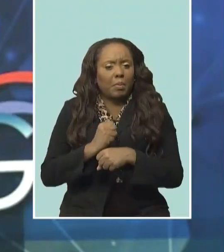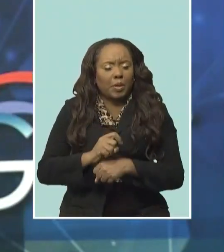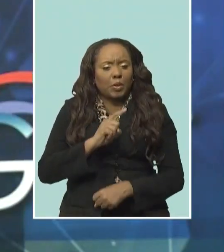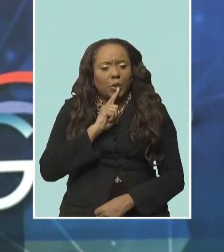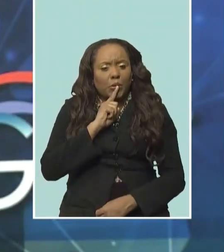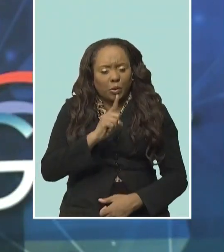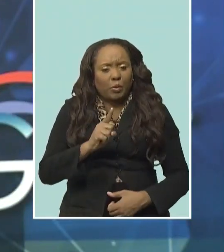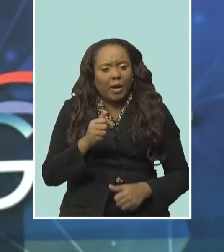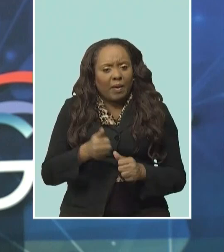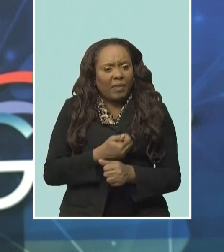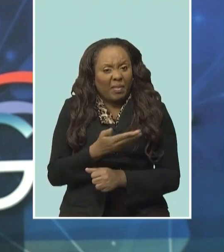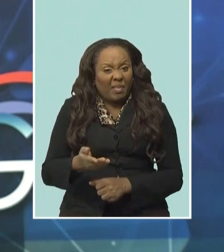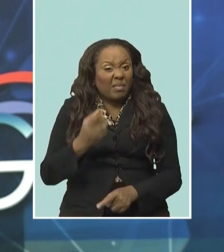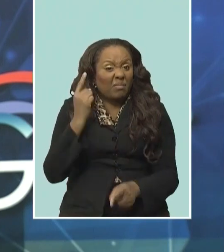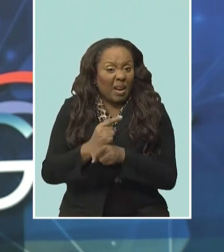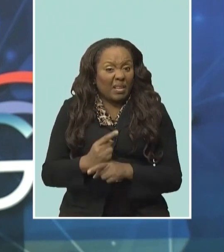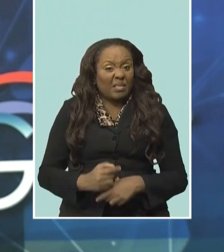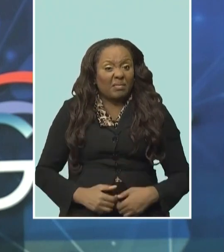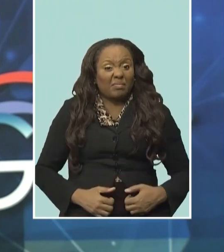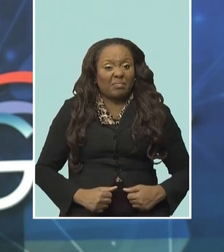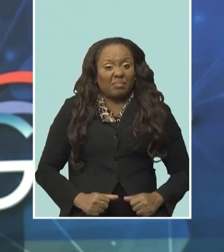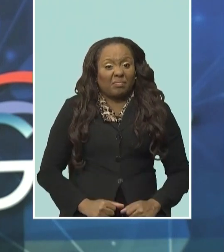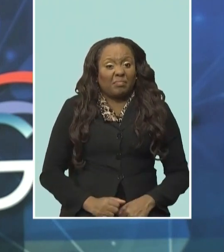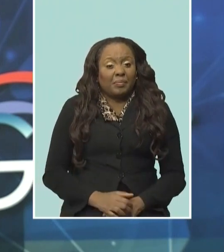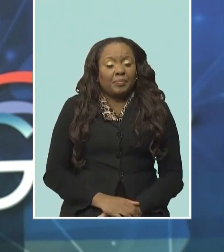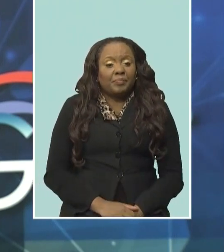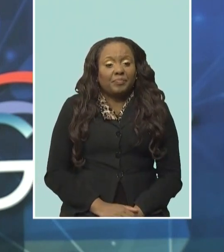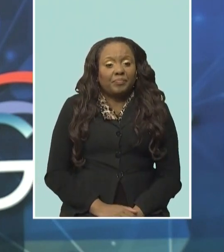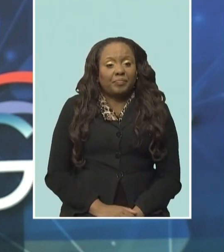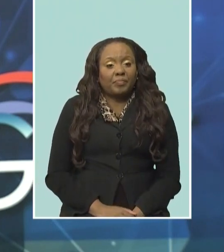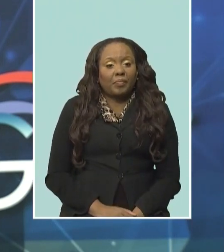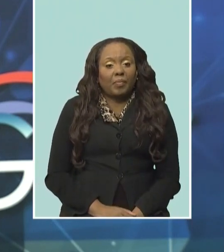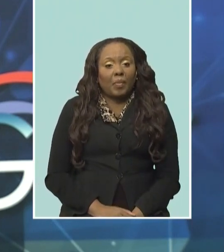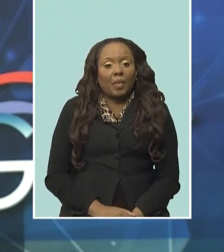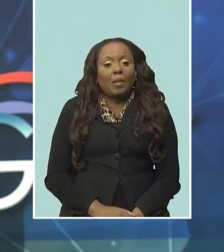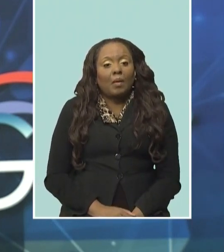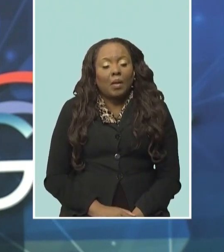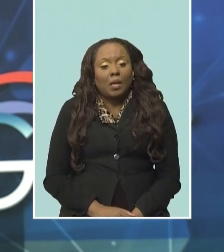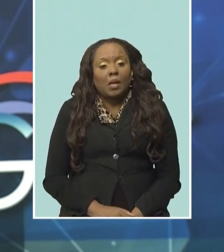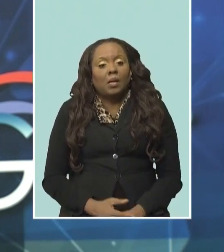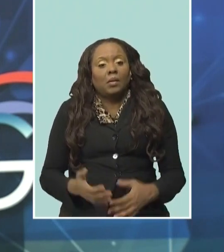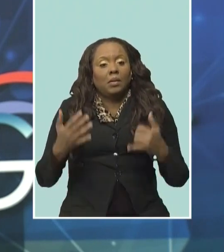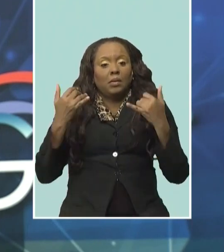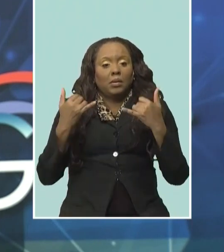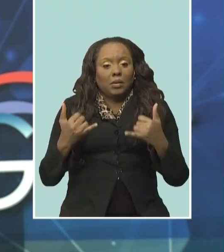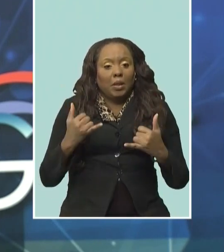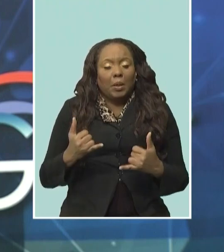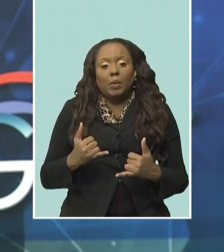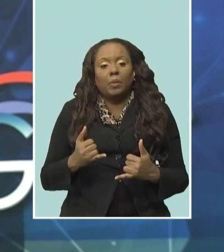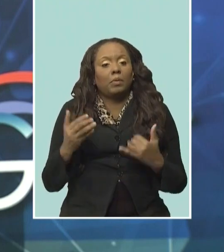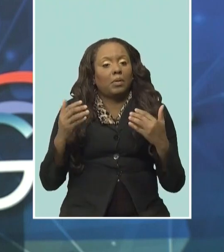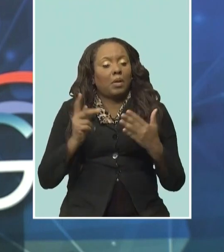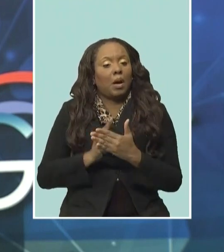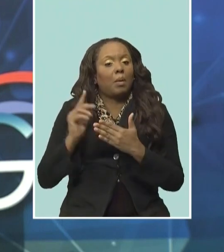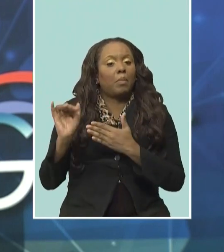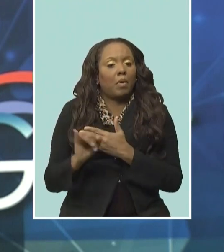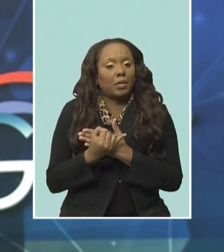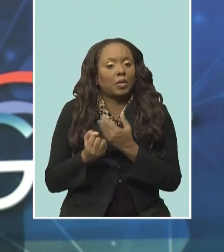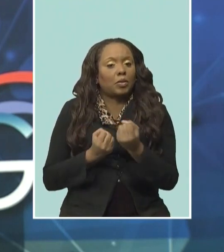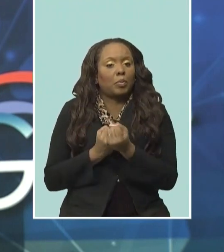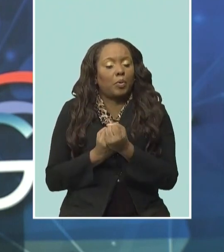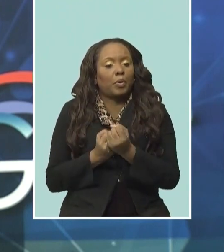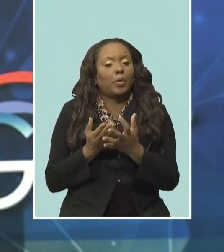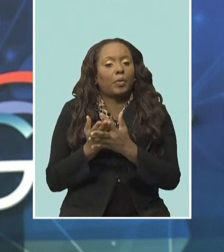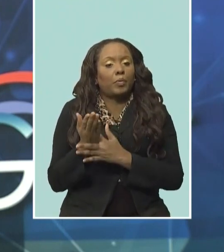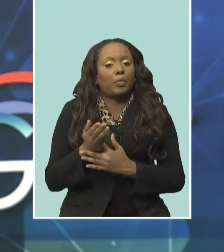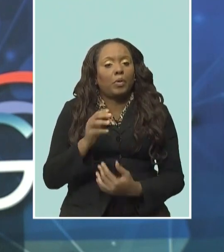The donation forms part of the Strengthening Disaster and Climate Resilience in the Eastern and Southern Caribbean project, sponsored by USAID, the United